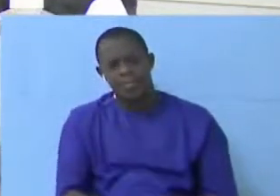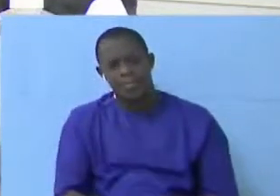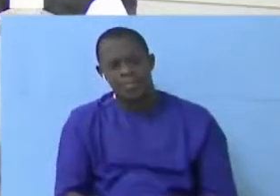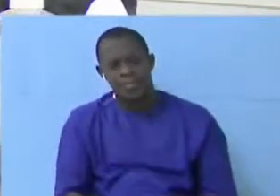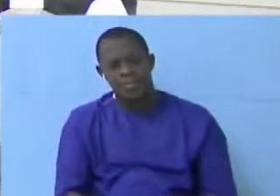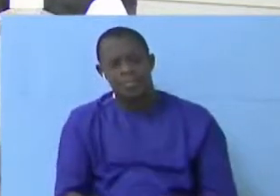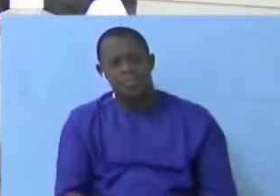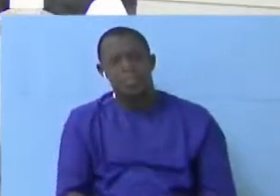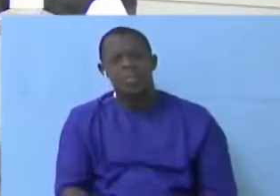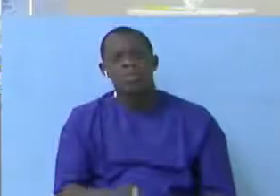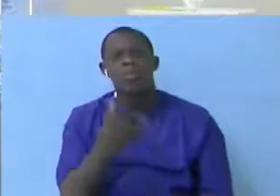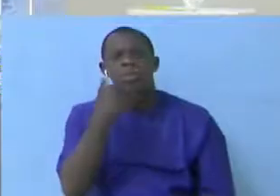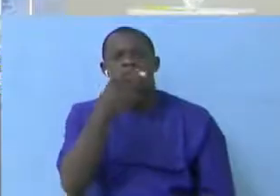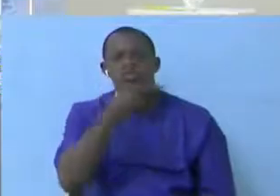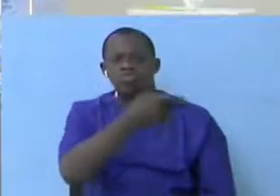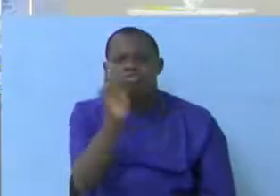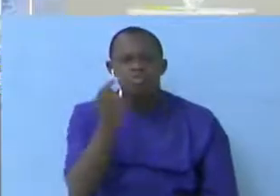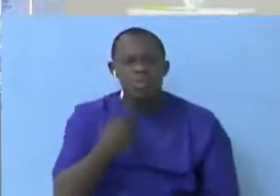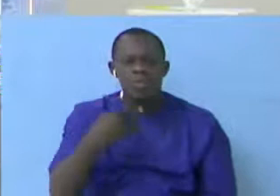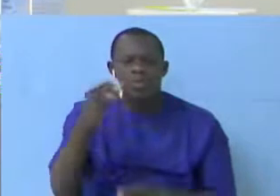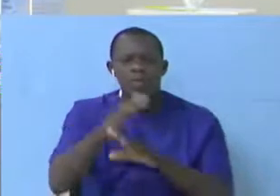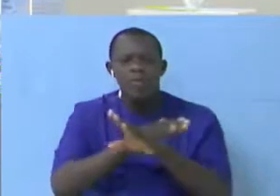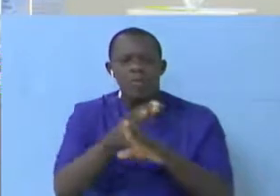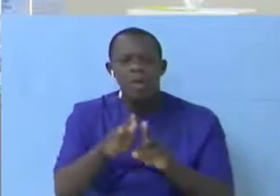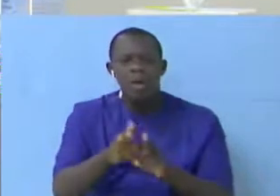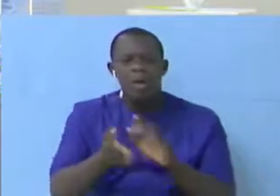Did you pass by Kairaba station?